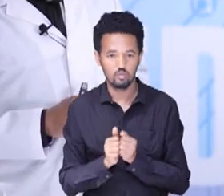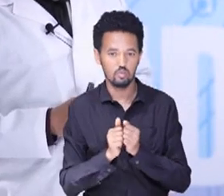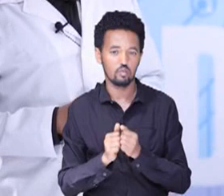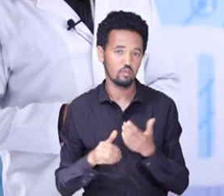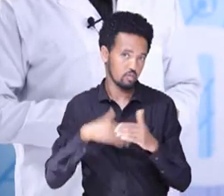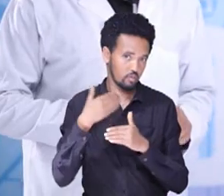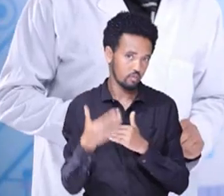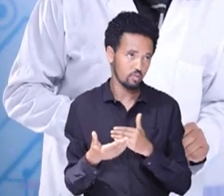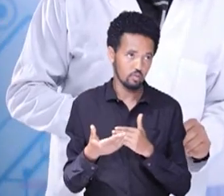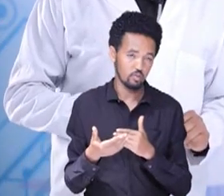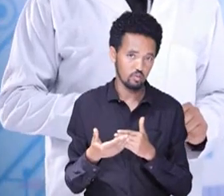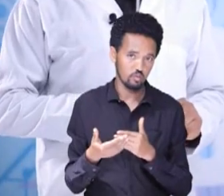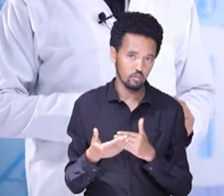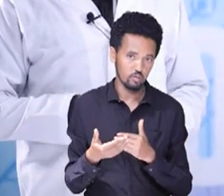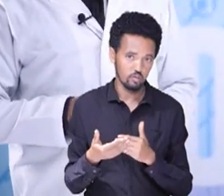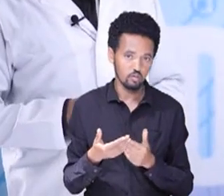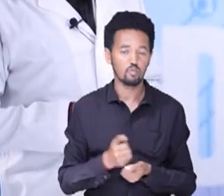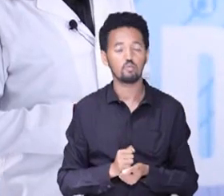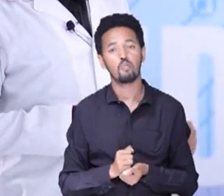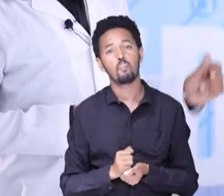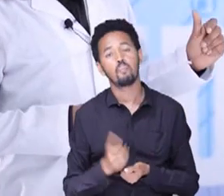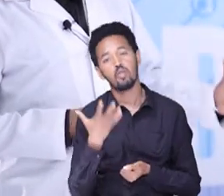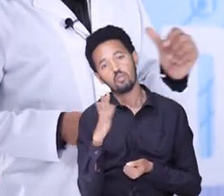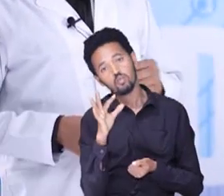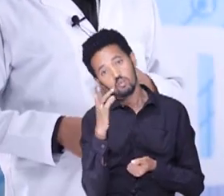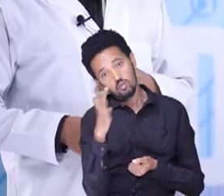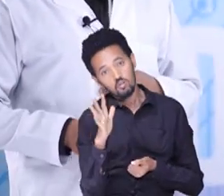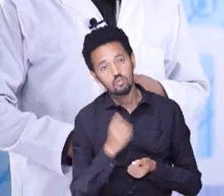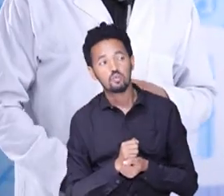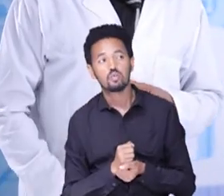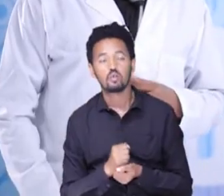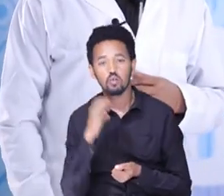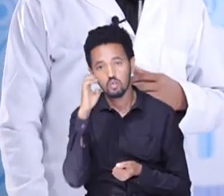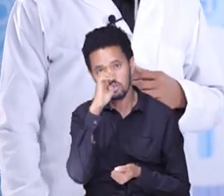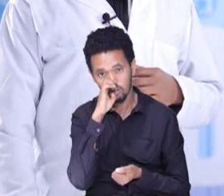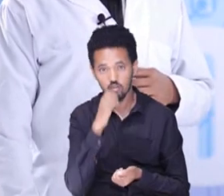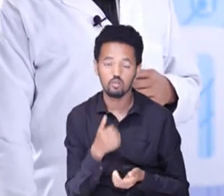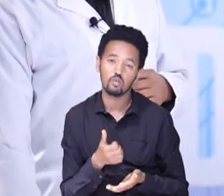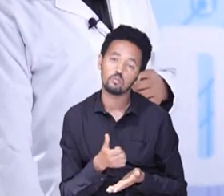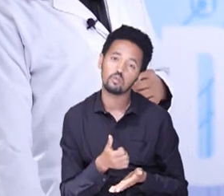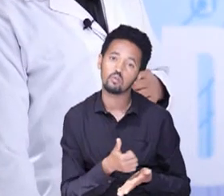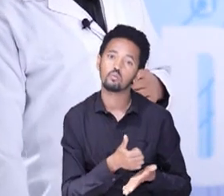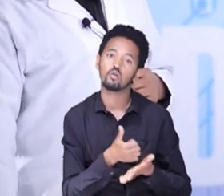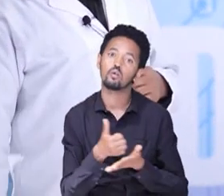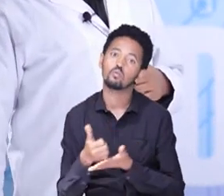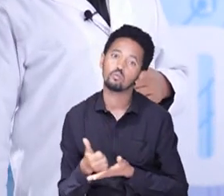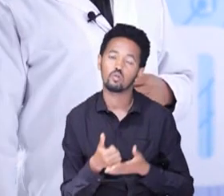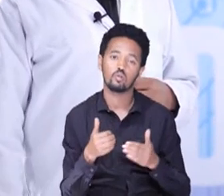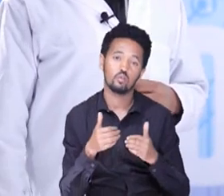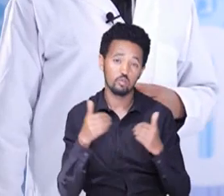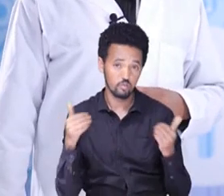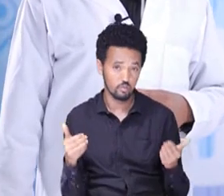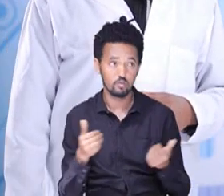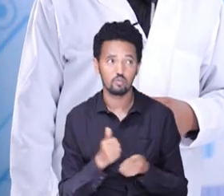Then General Assembly of UN voted that effect in 1915 according to Eritrea Federation with Ethiopia in 1952.